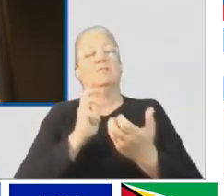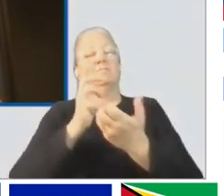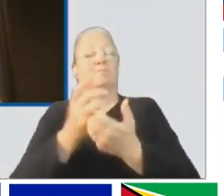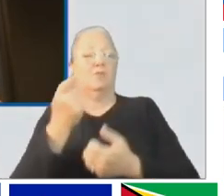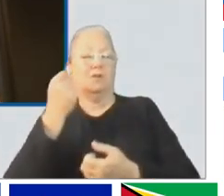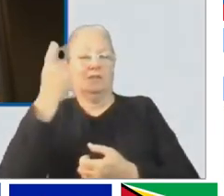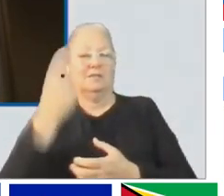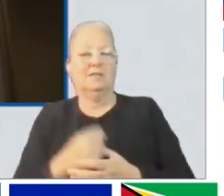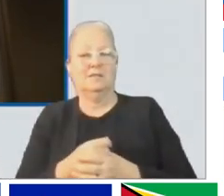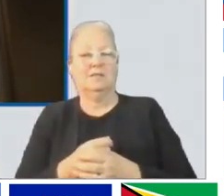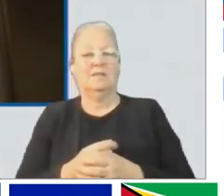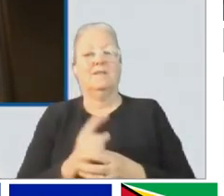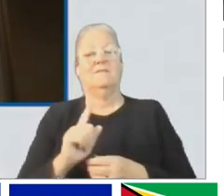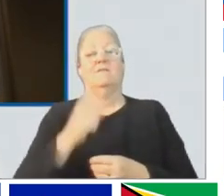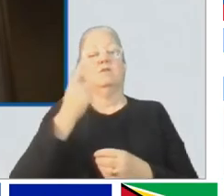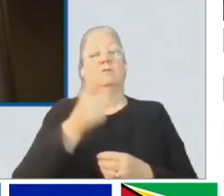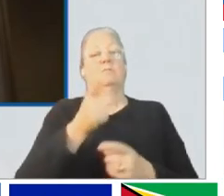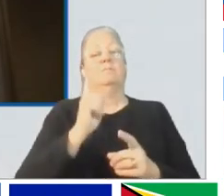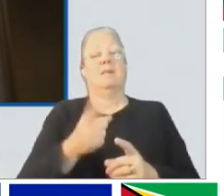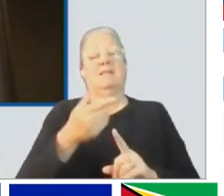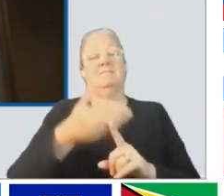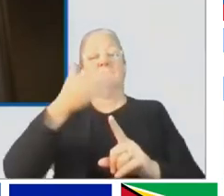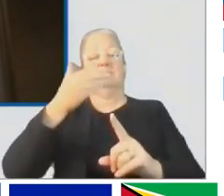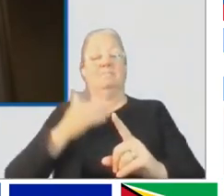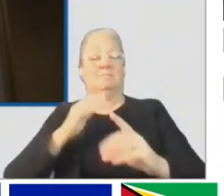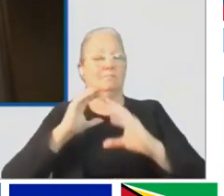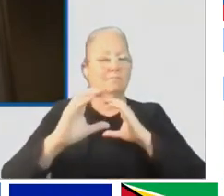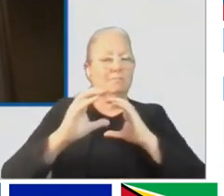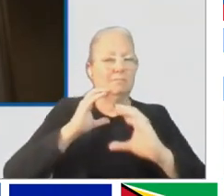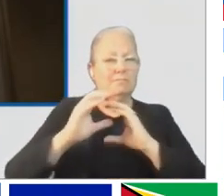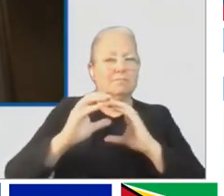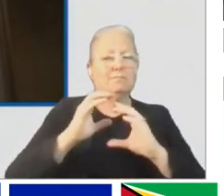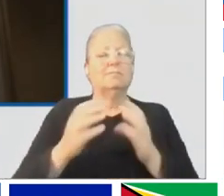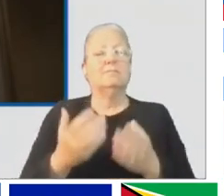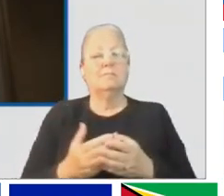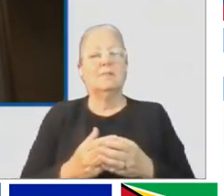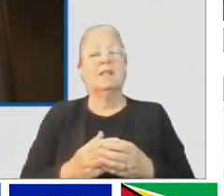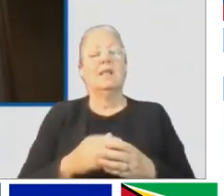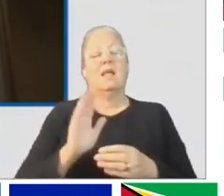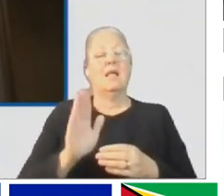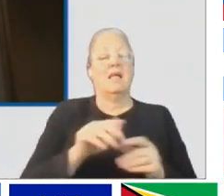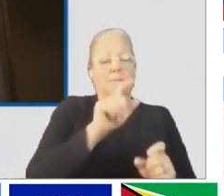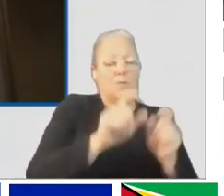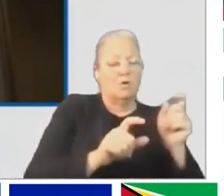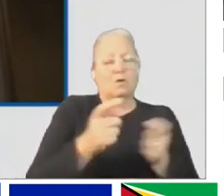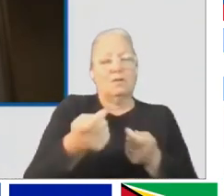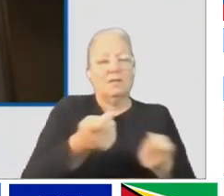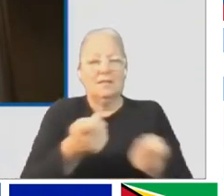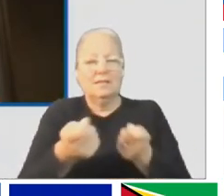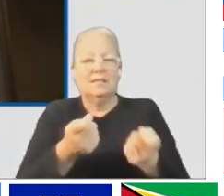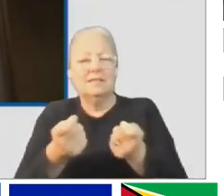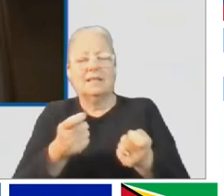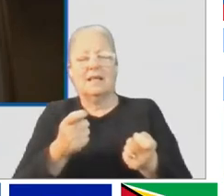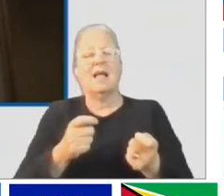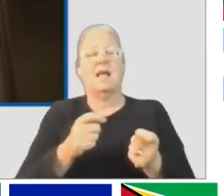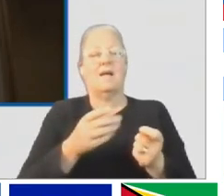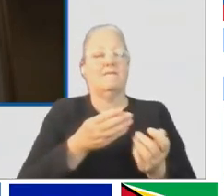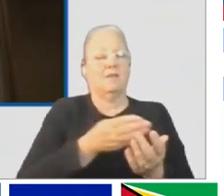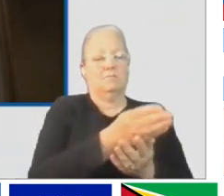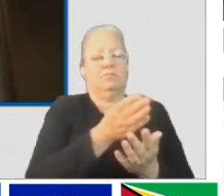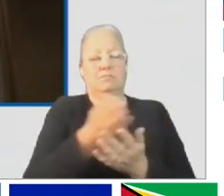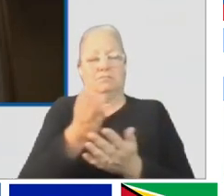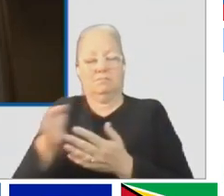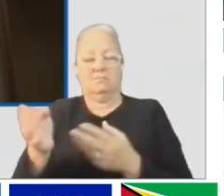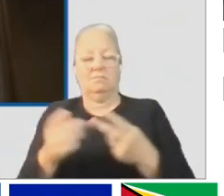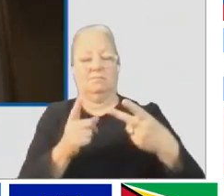is communicating early and often about the prioritization of personnel and equipment across concurrent events. The second, similar to